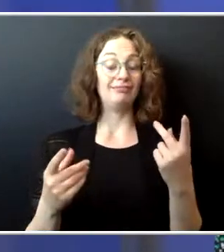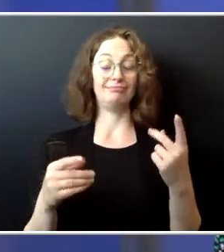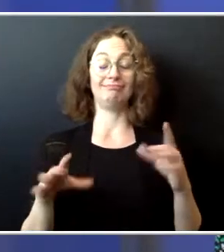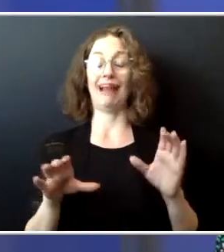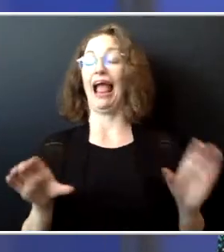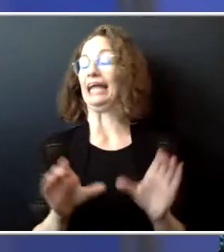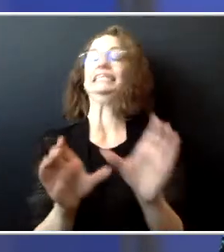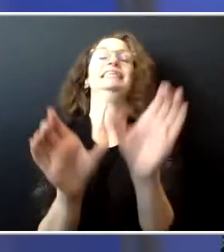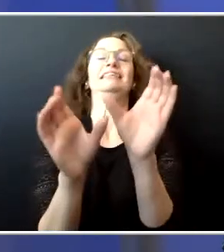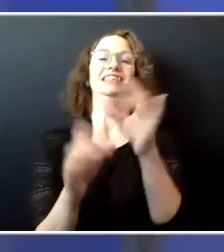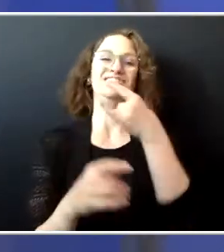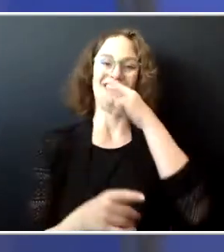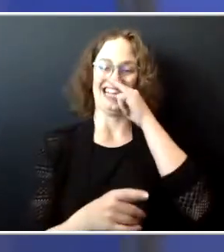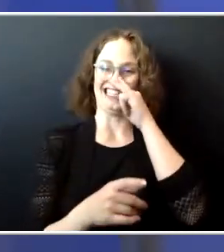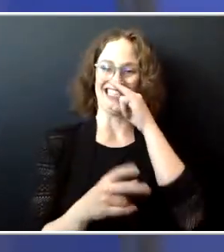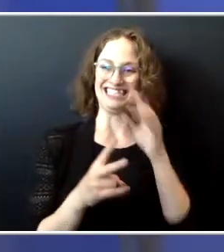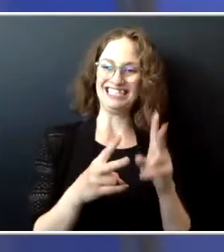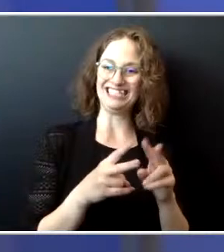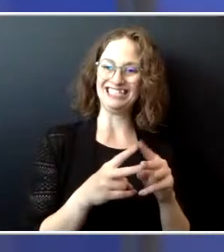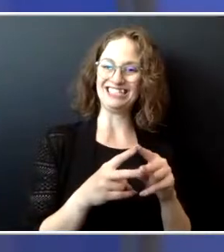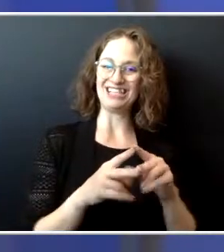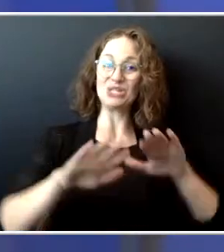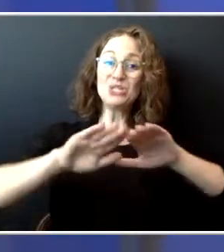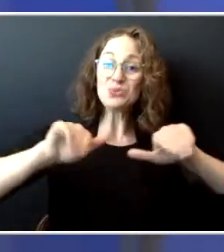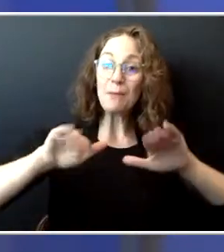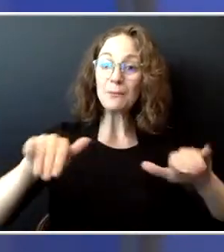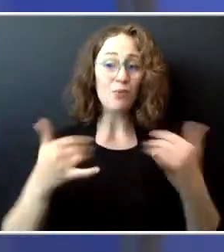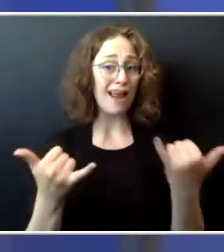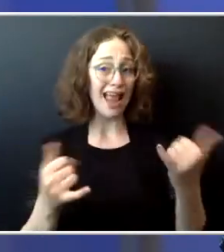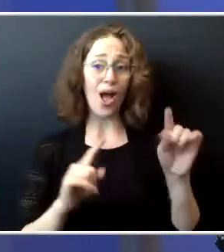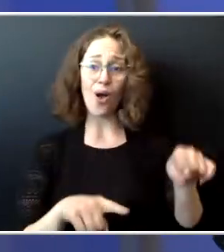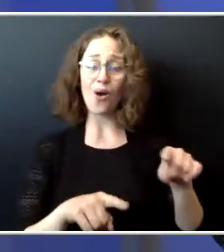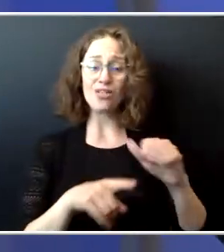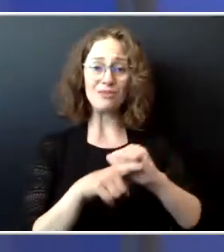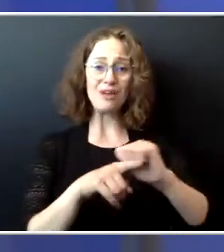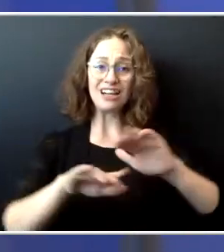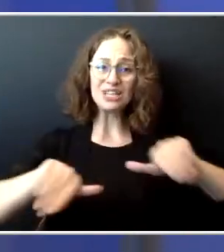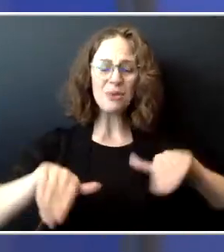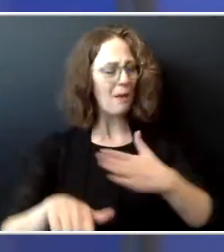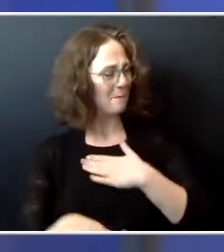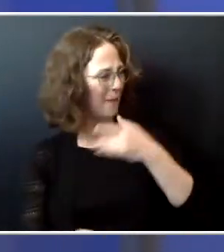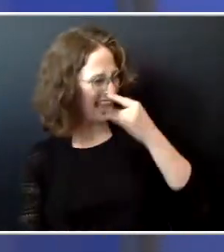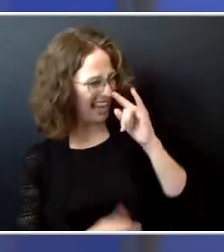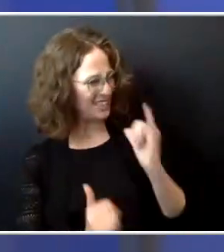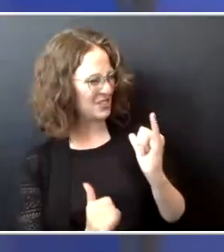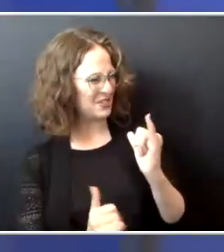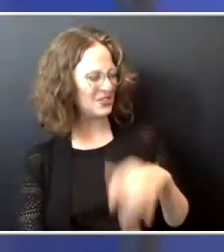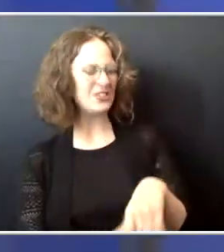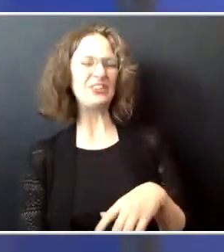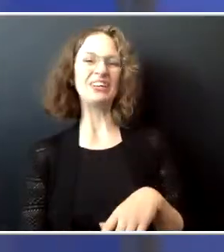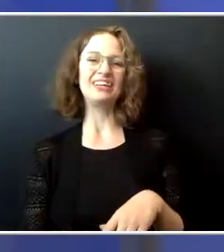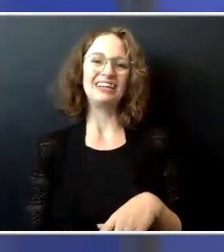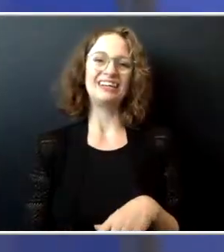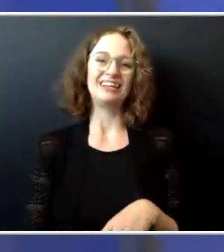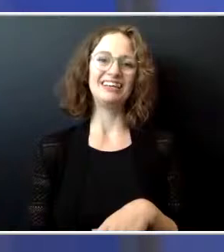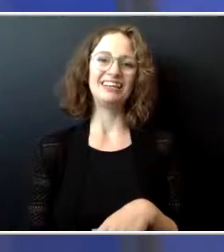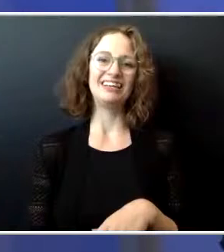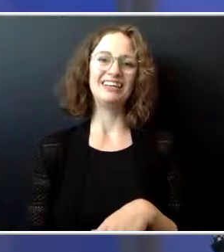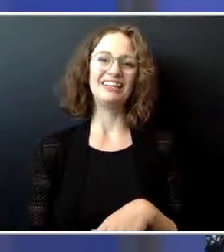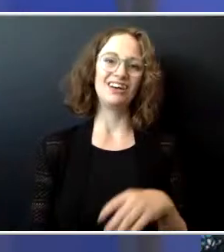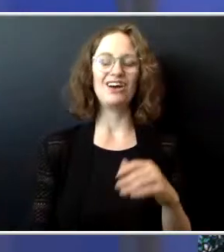swim, so they're at swim practice right now. My kids are swimmers too. Yeah, that's fun. All City is on Wednesday, so that's where they're at.